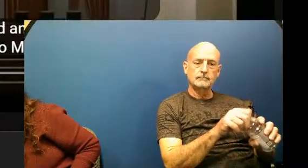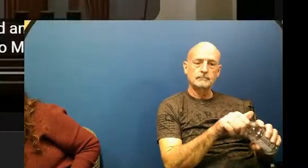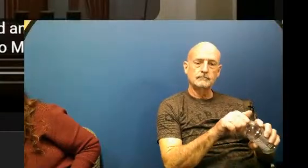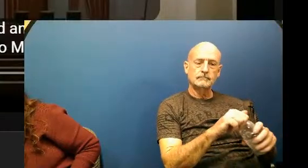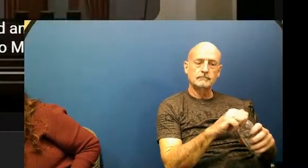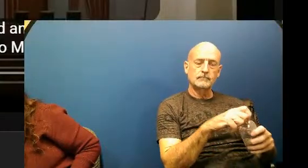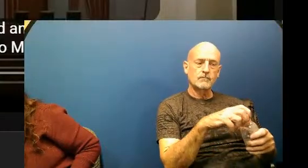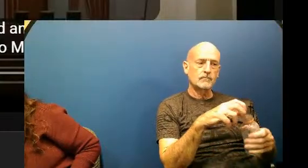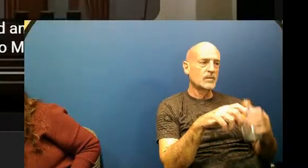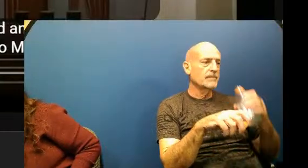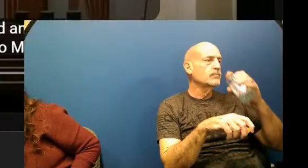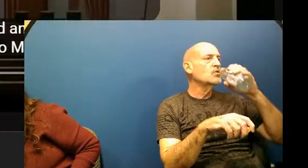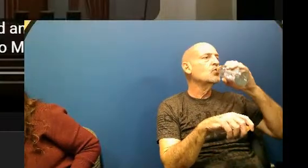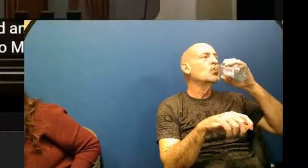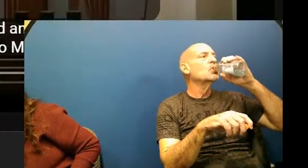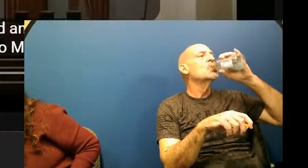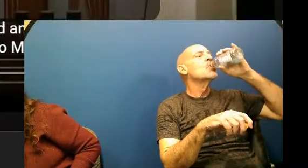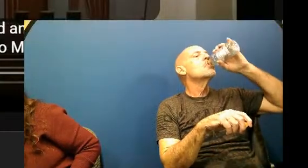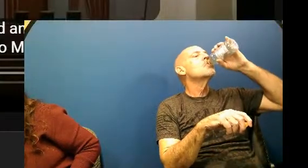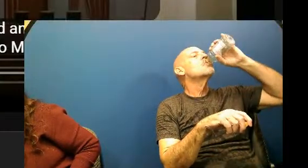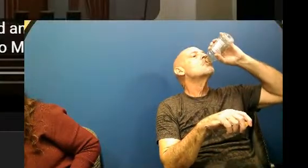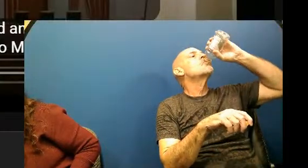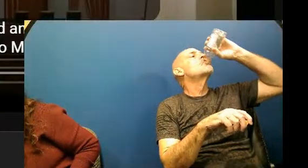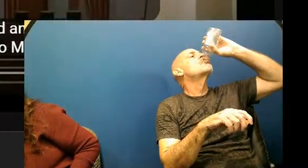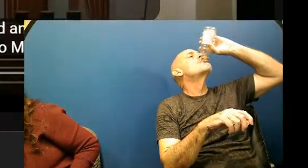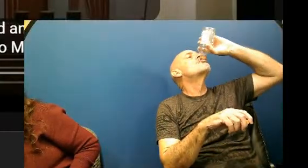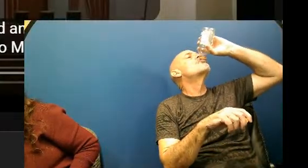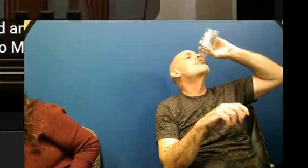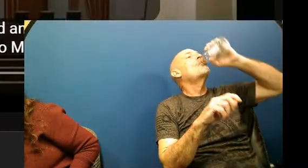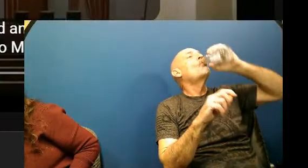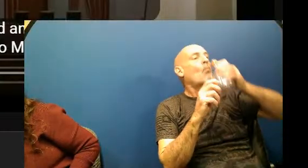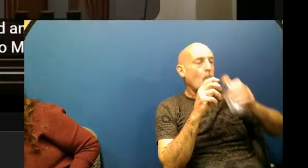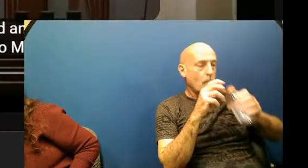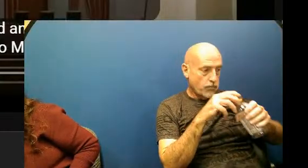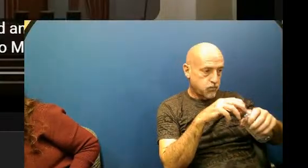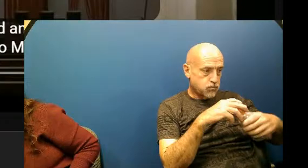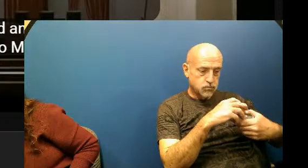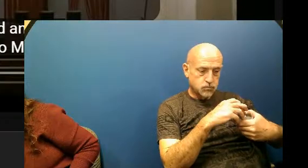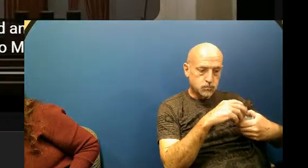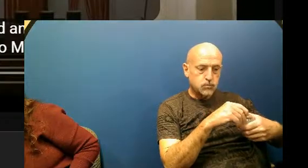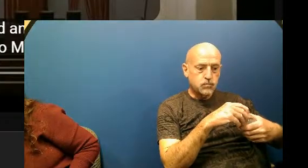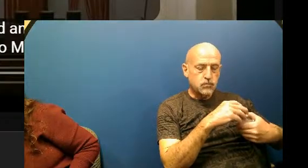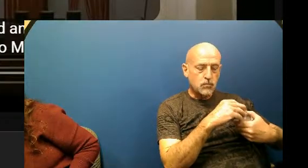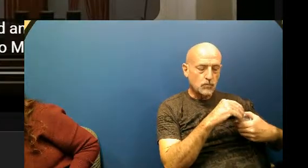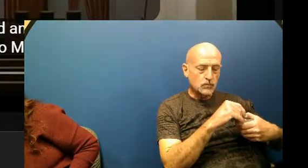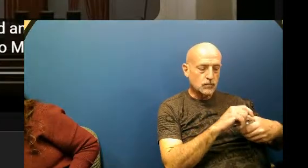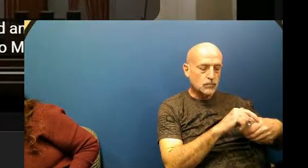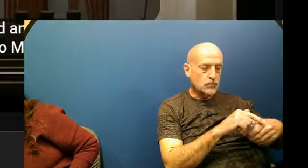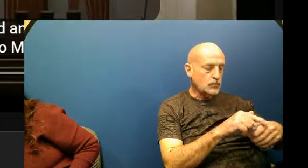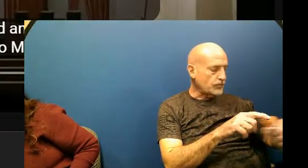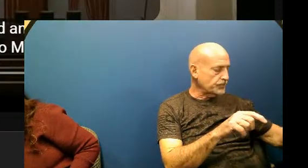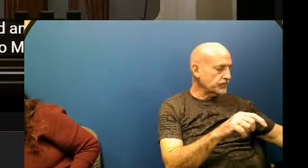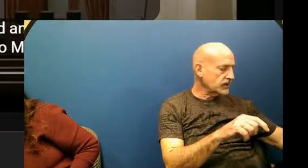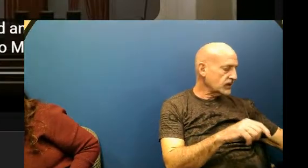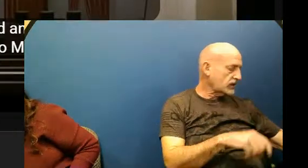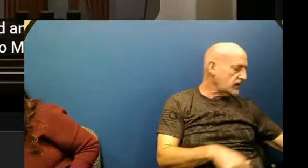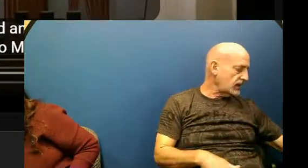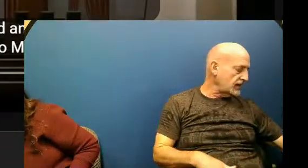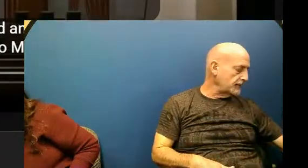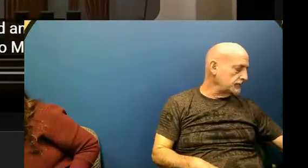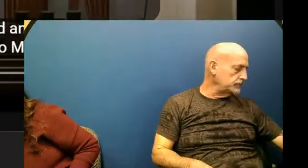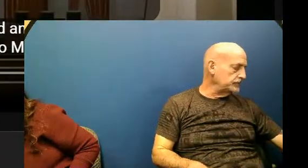unique site if I viewed the evidence that way? How would this be under-inclusive? Justice